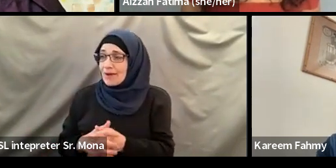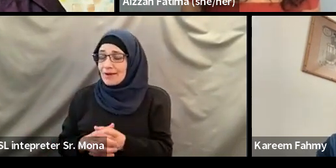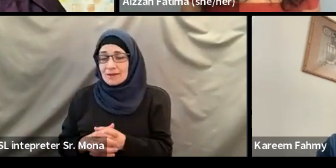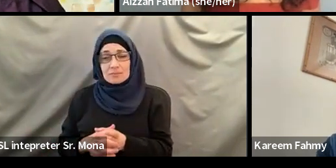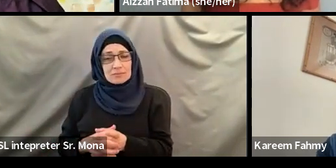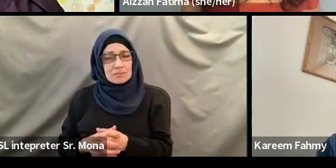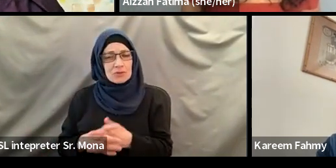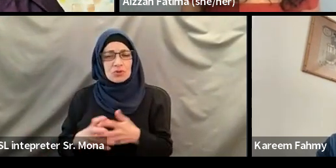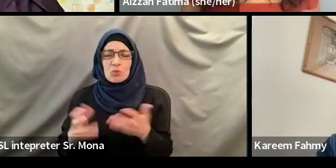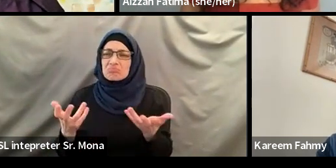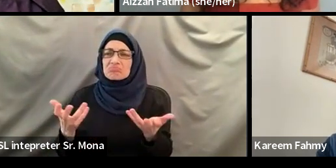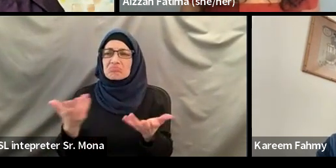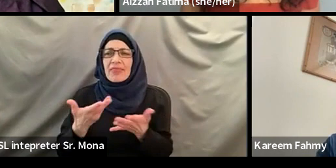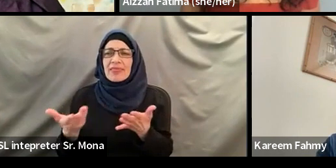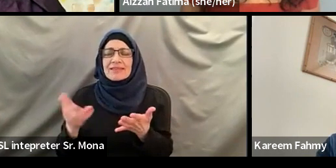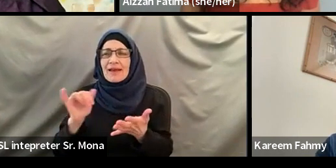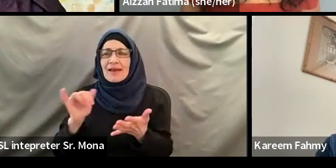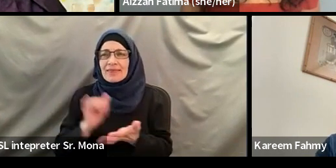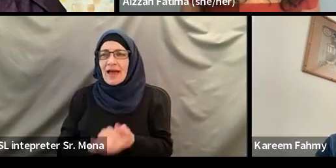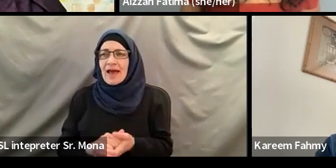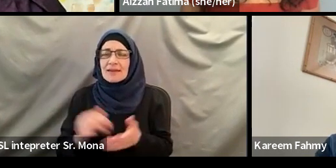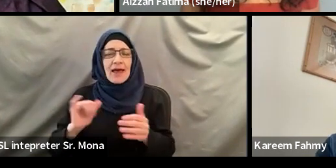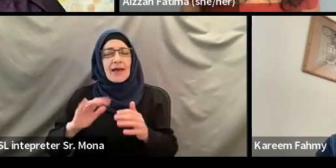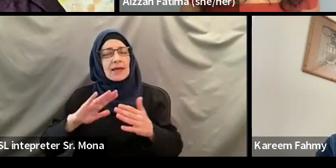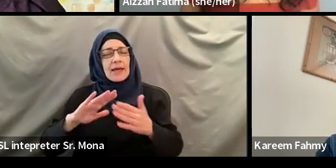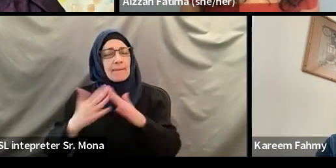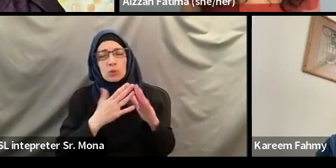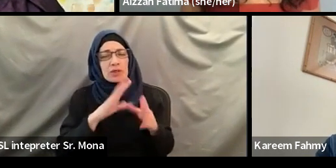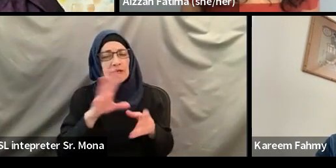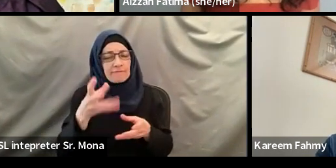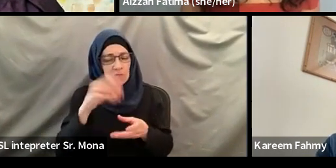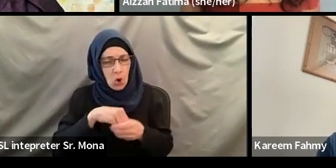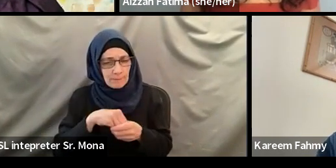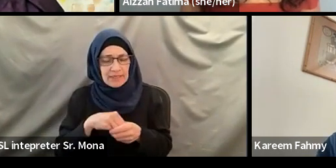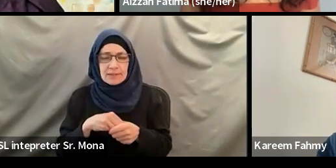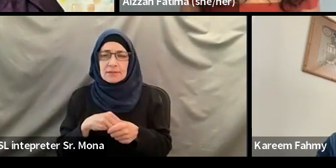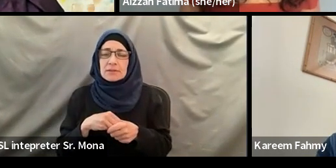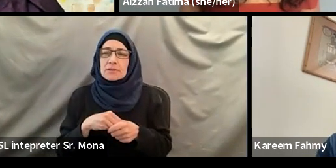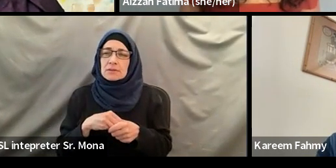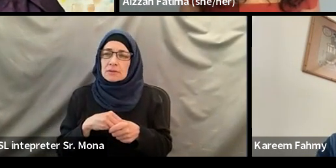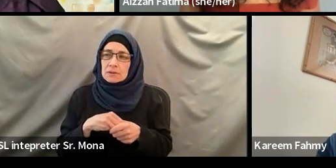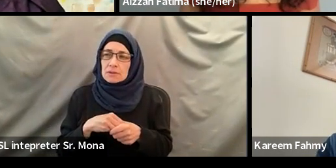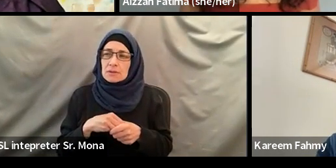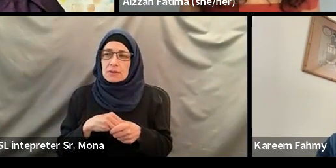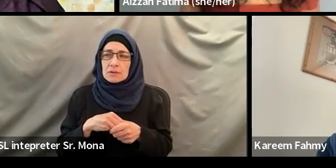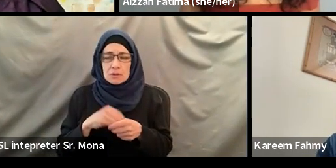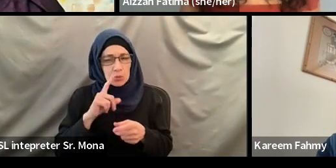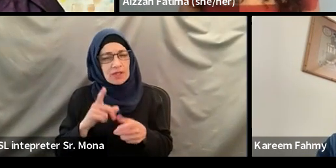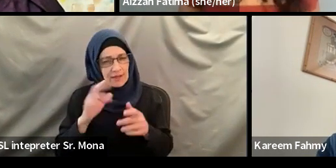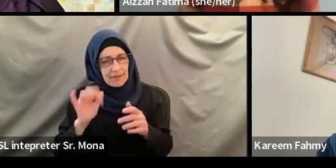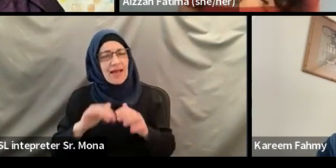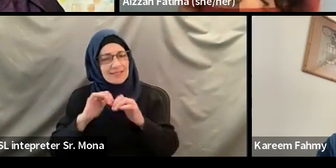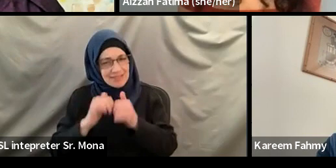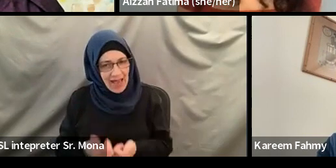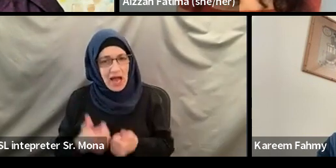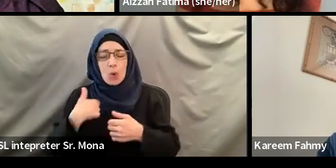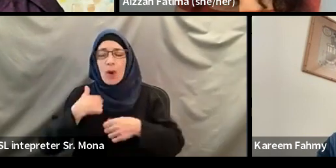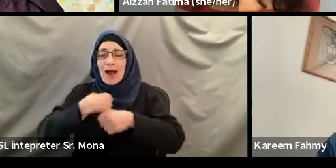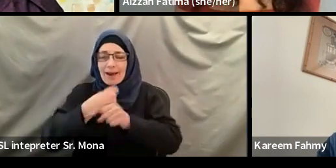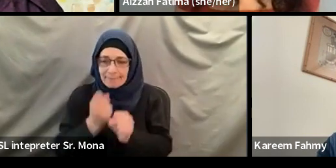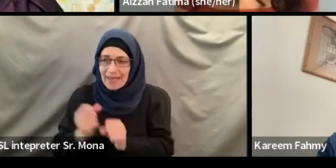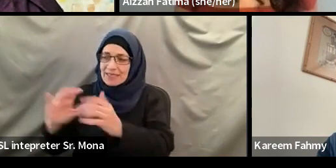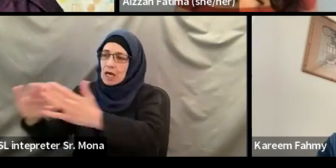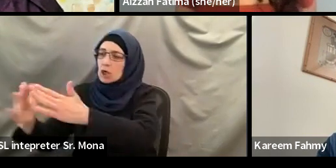things like that of like community involvement, it was how I've created community outside of the artist